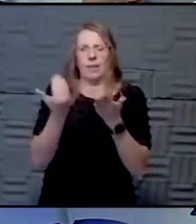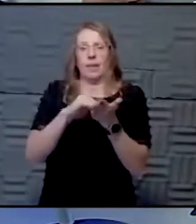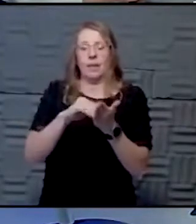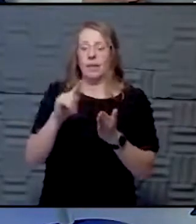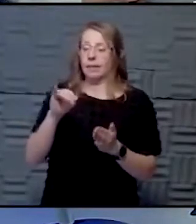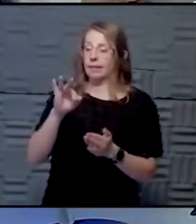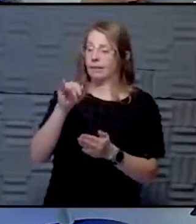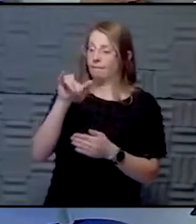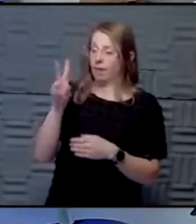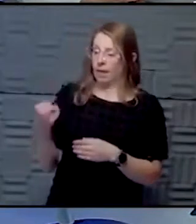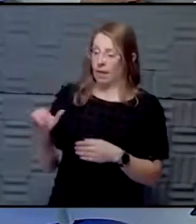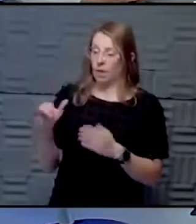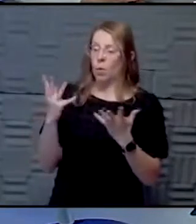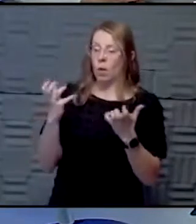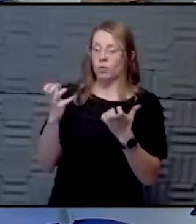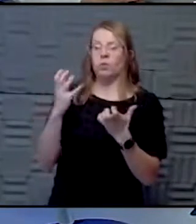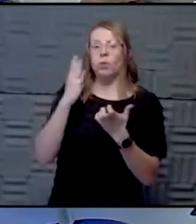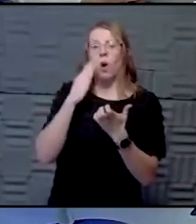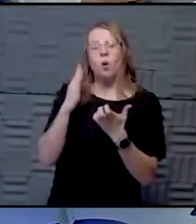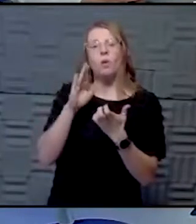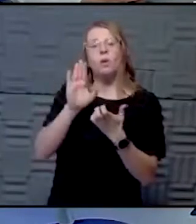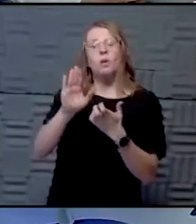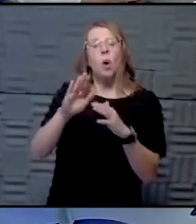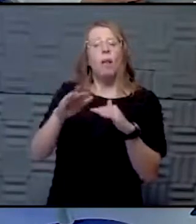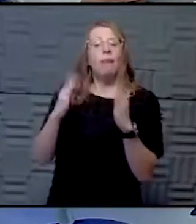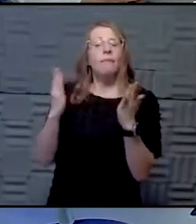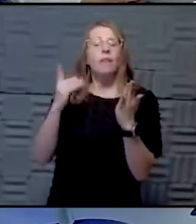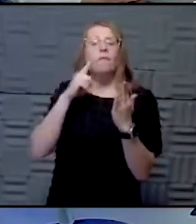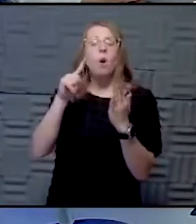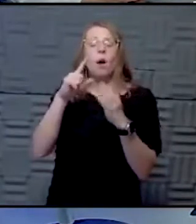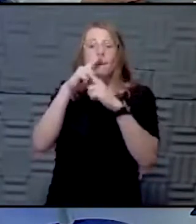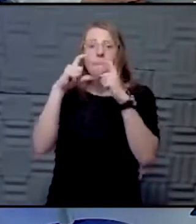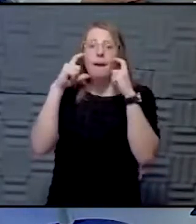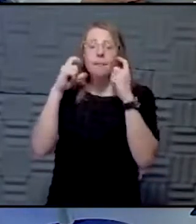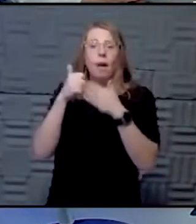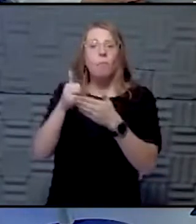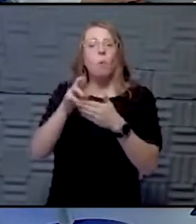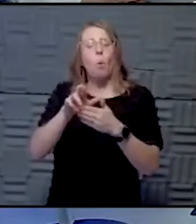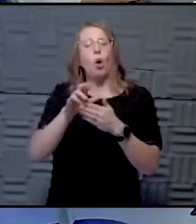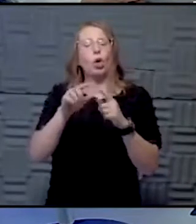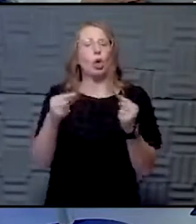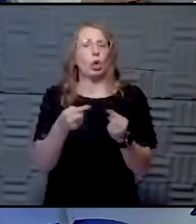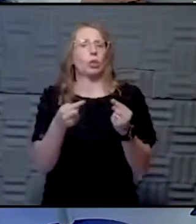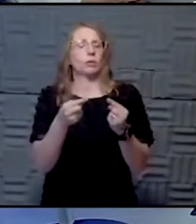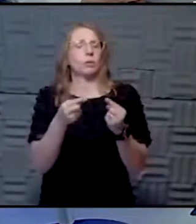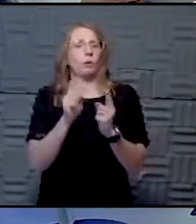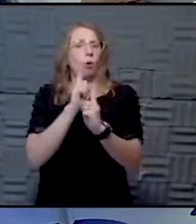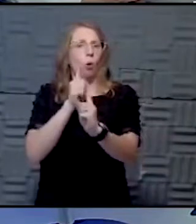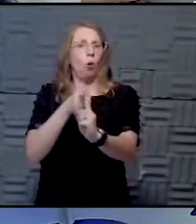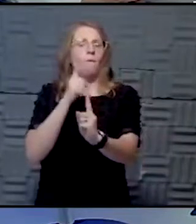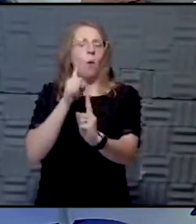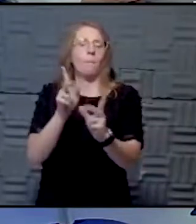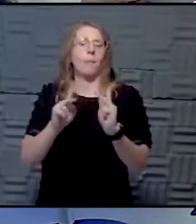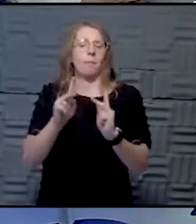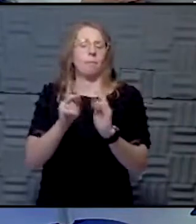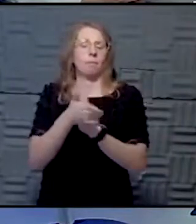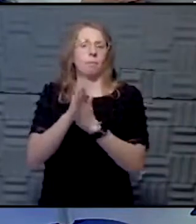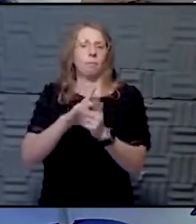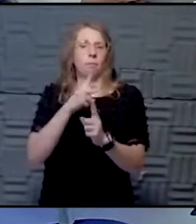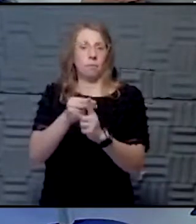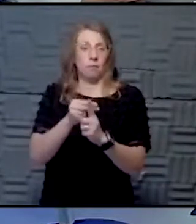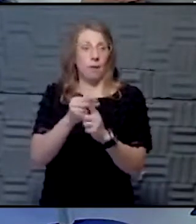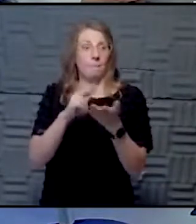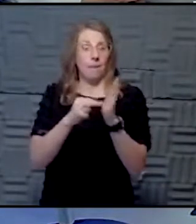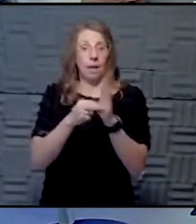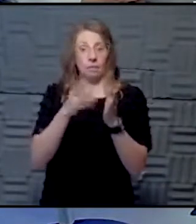on all of this lifting of the mask mandates? Do you think lifting them helps or hurts the goal of getting more people vaccinated? Does it tell the public the vaccine works, or